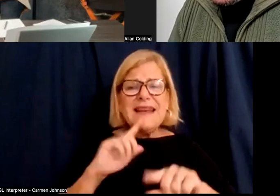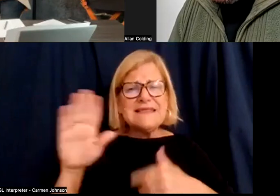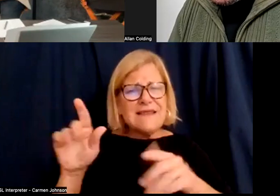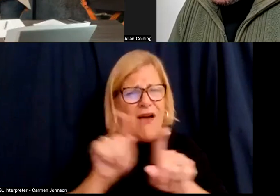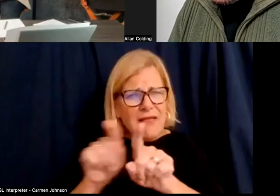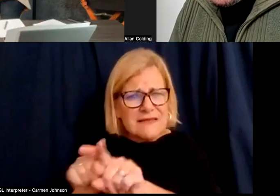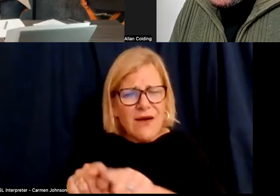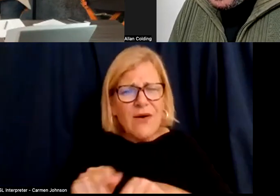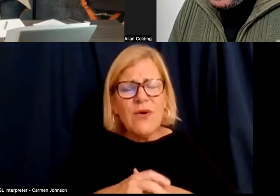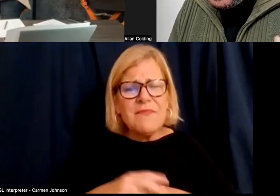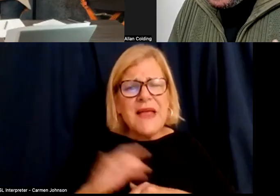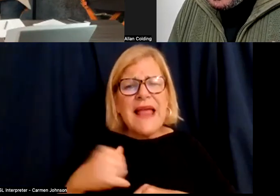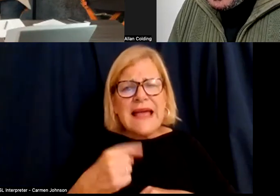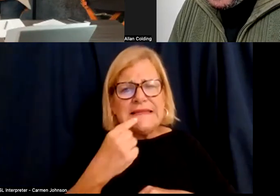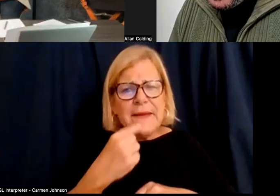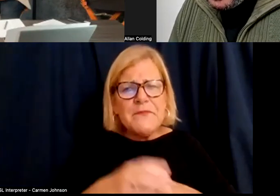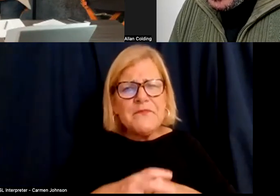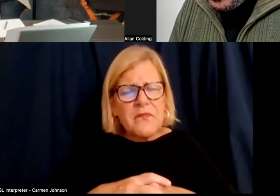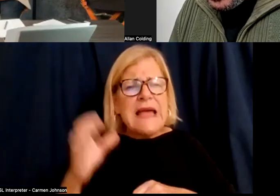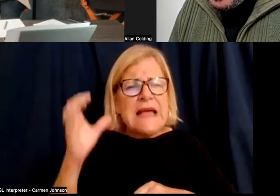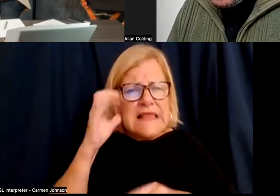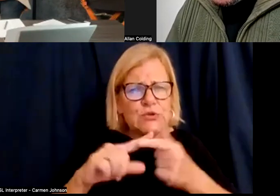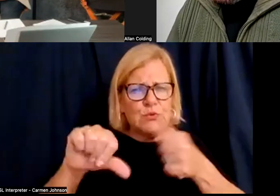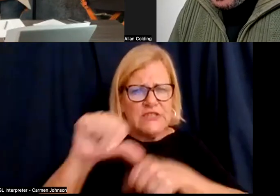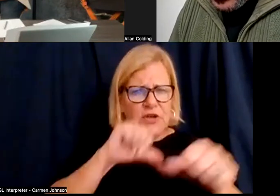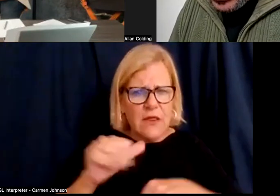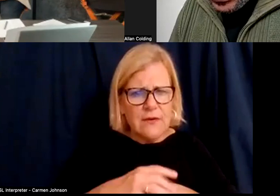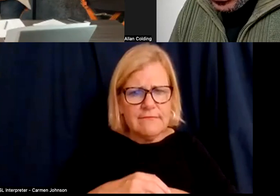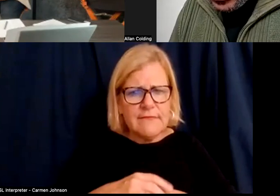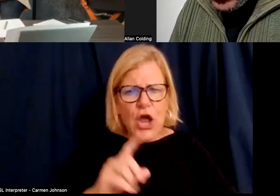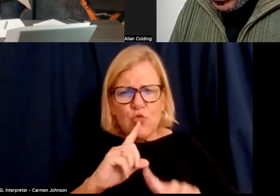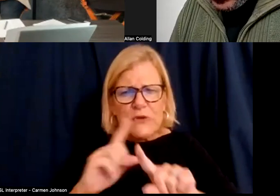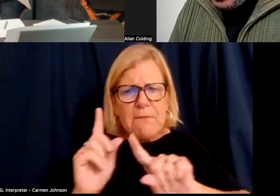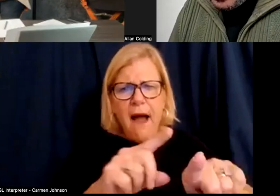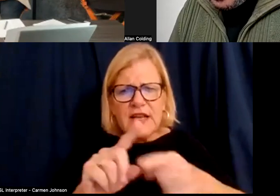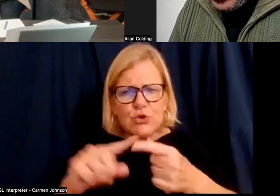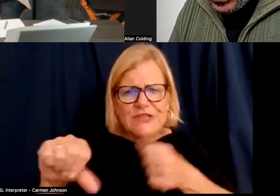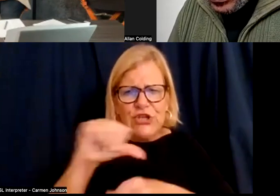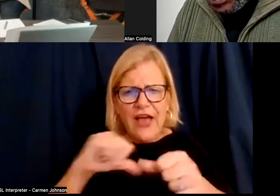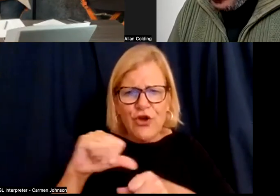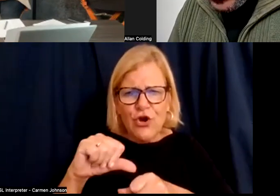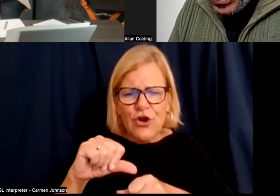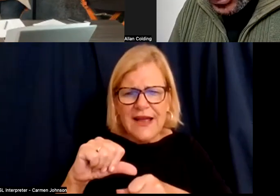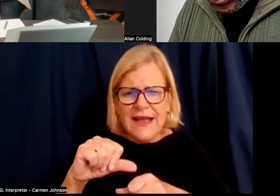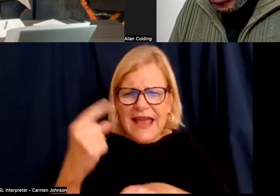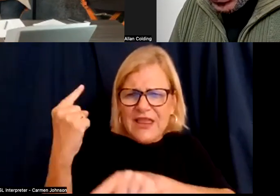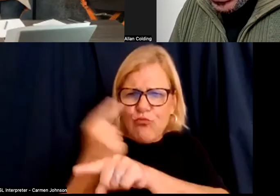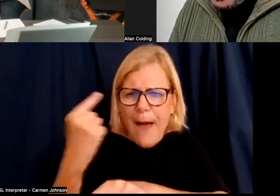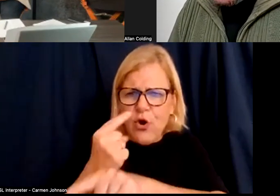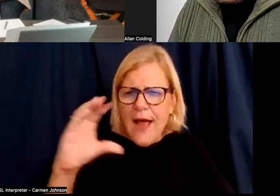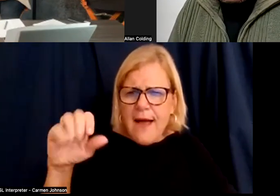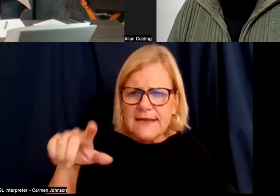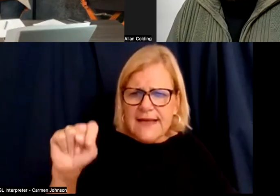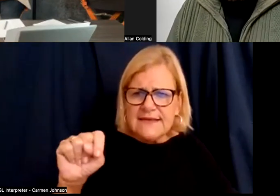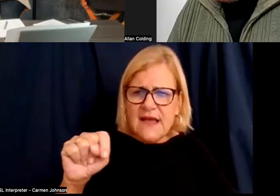also like I said, listening to each other and responding to each other in the proper contextual way,